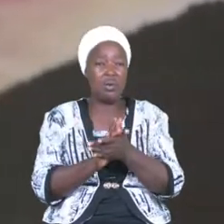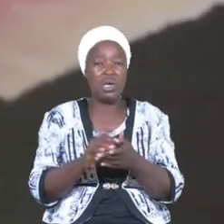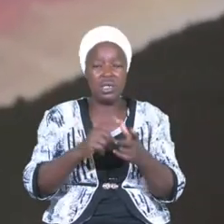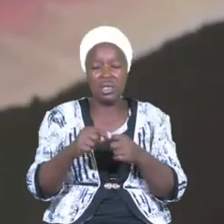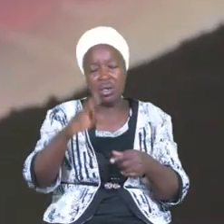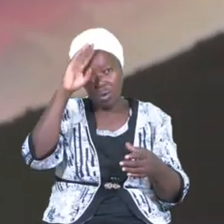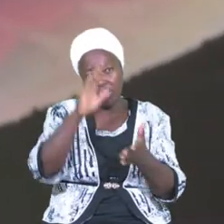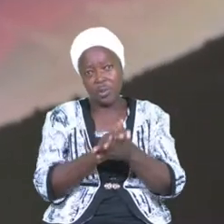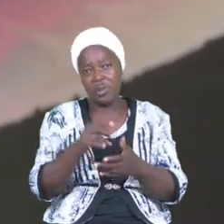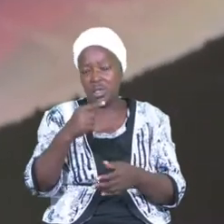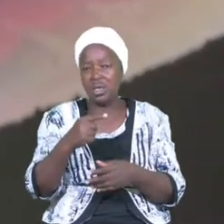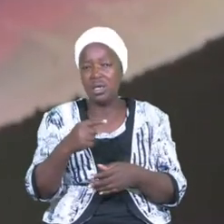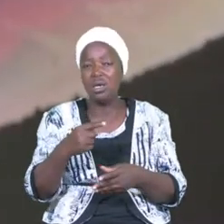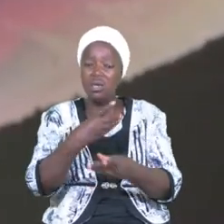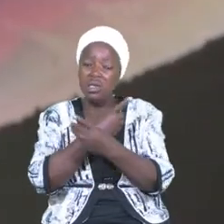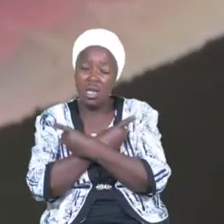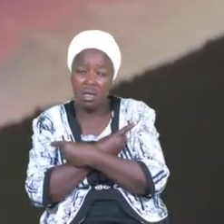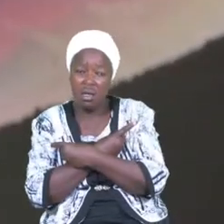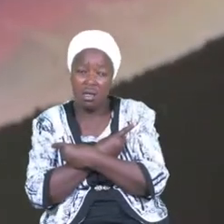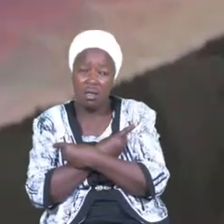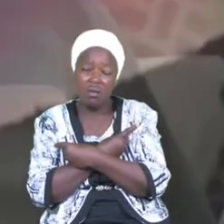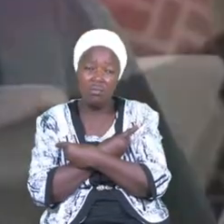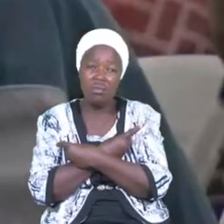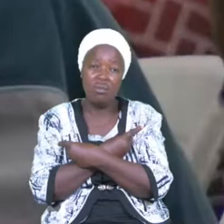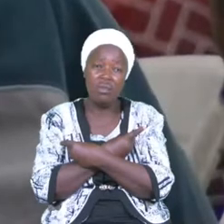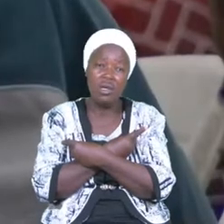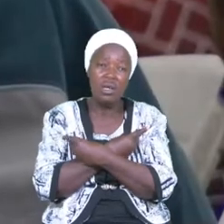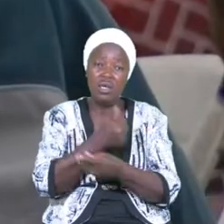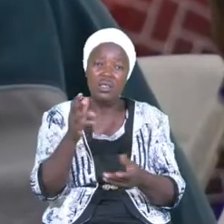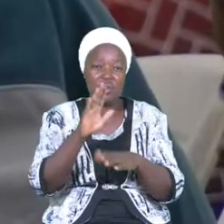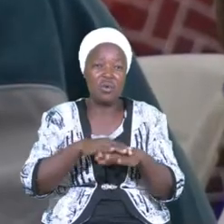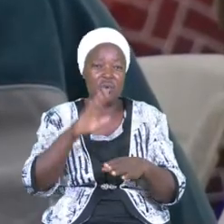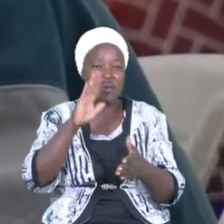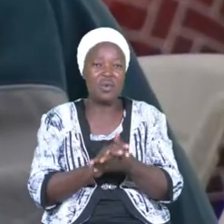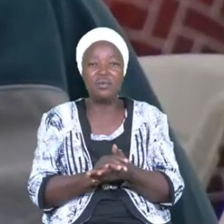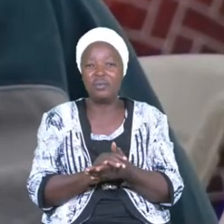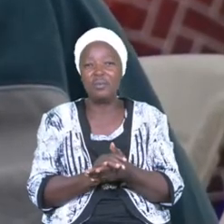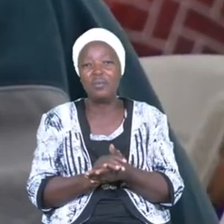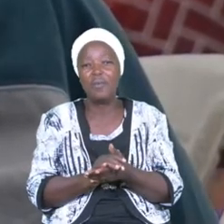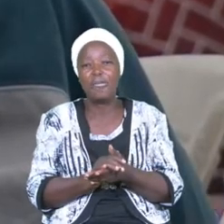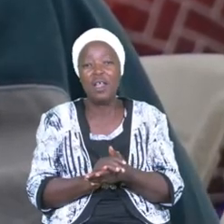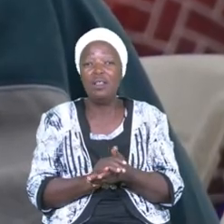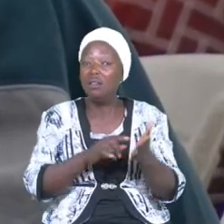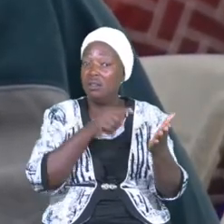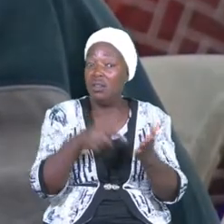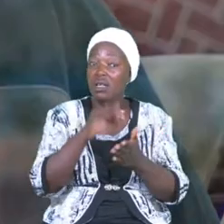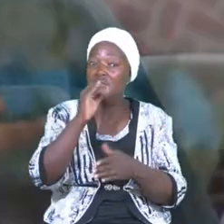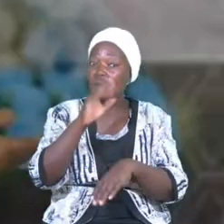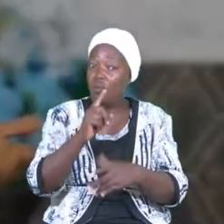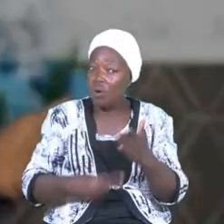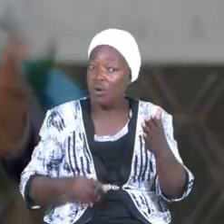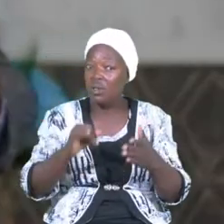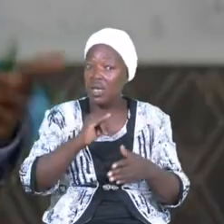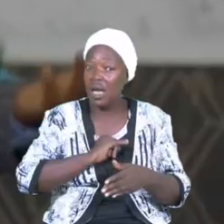dear, darling, honey, whatever you call your wife, this is what I would like you to